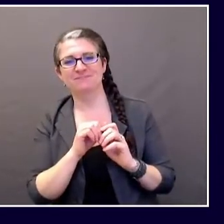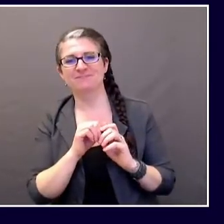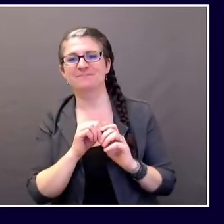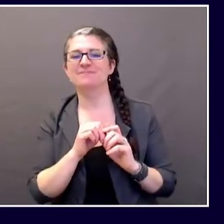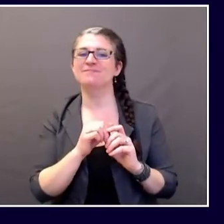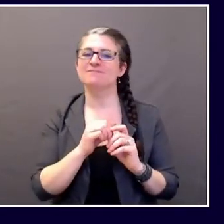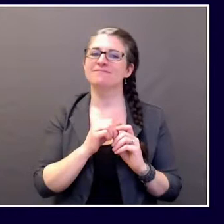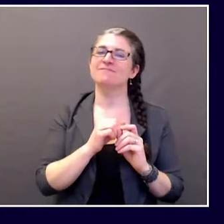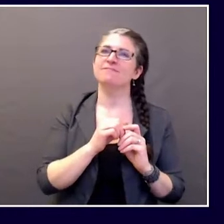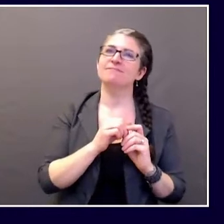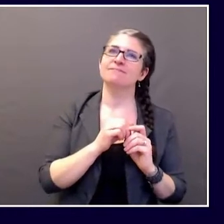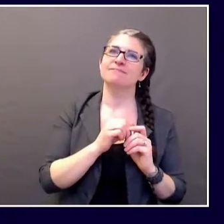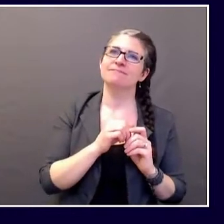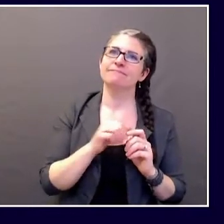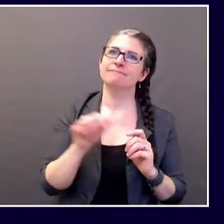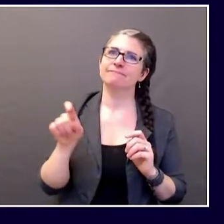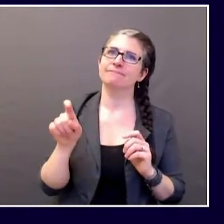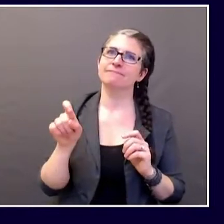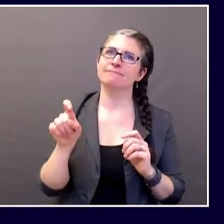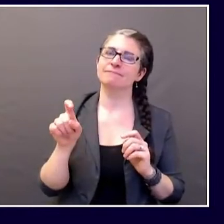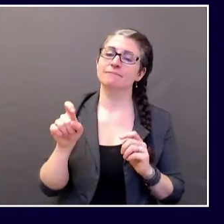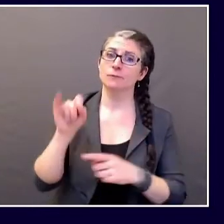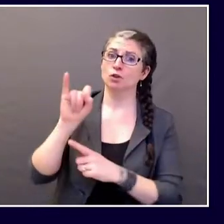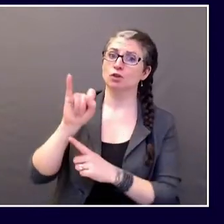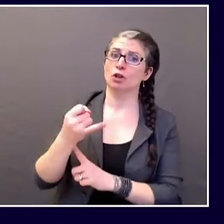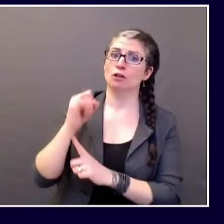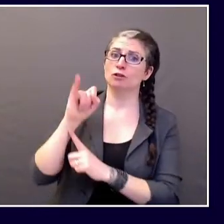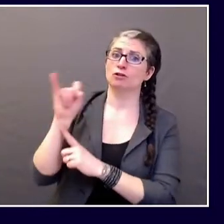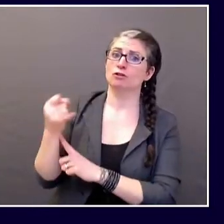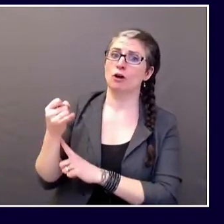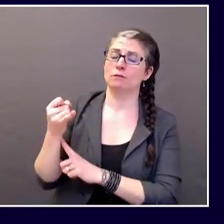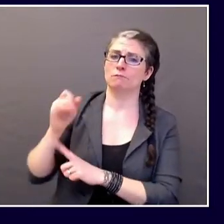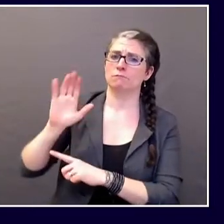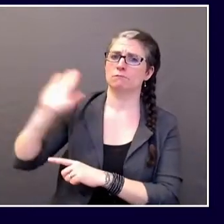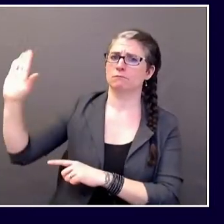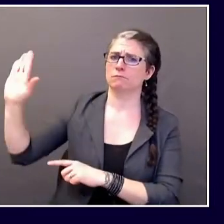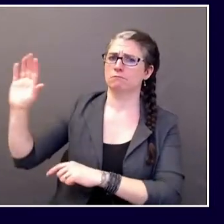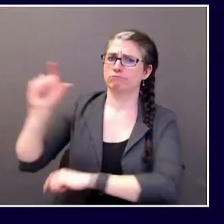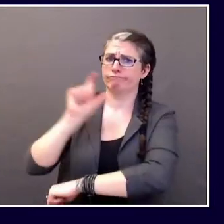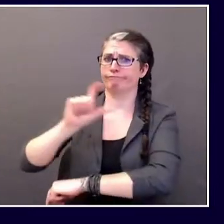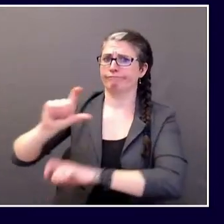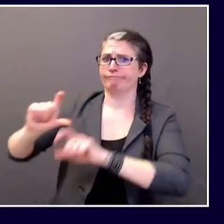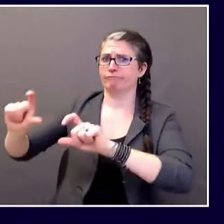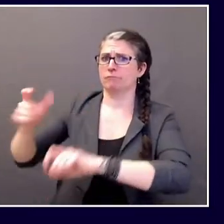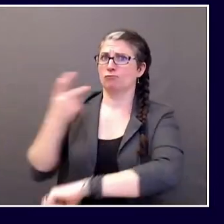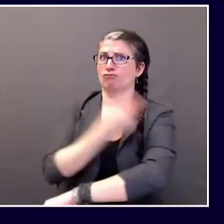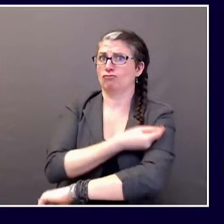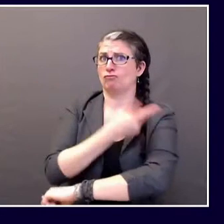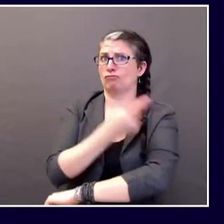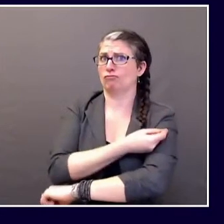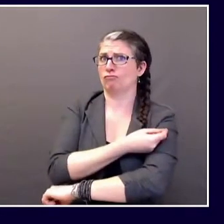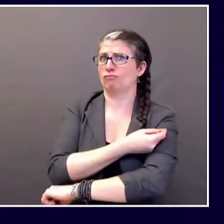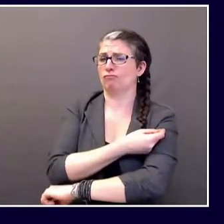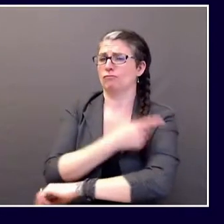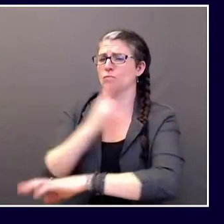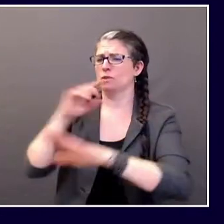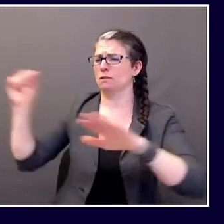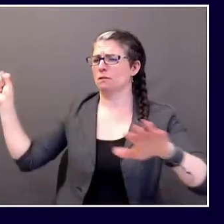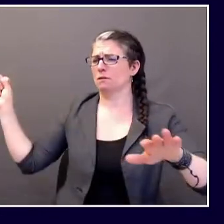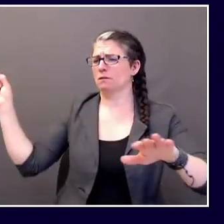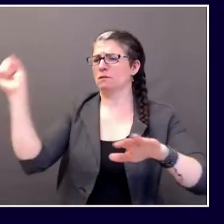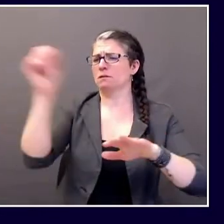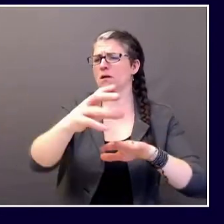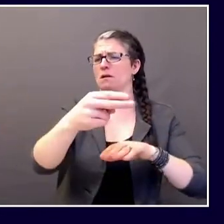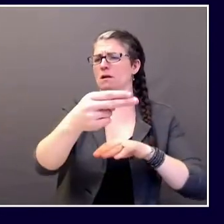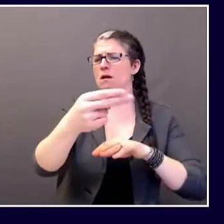Just a quick clarification on the Johnson & Johnson vaccines that are going to Hannaford. I think you guys had mentioned earlier, Dr. Shaw, that you weren't